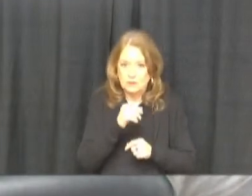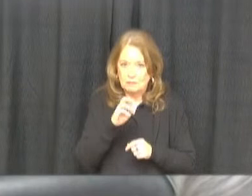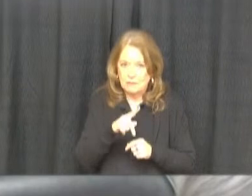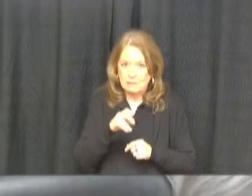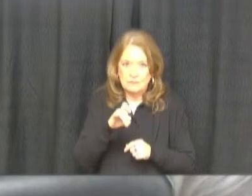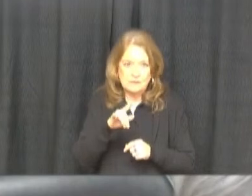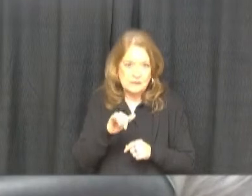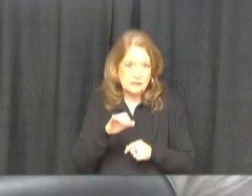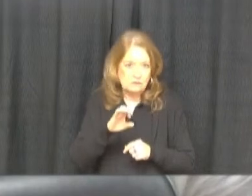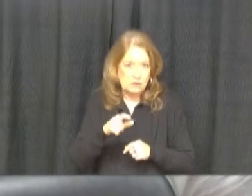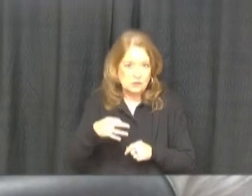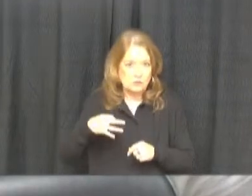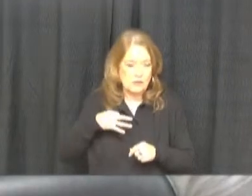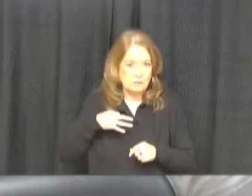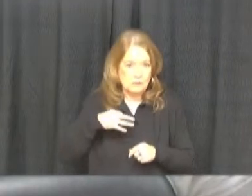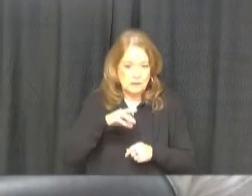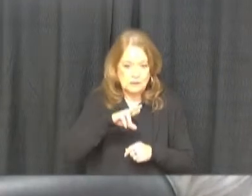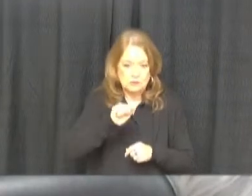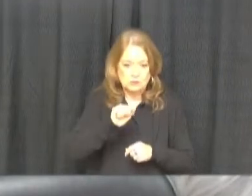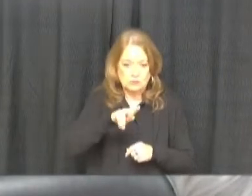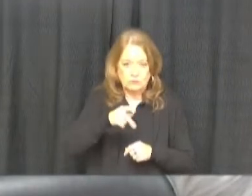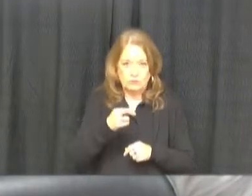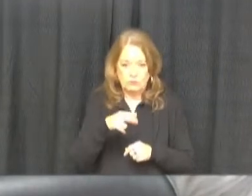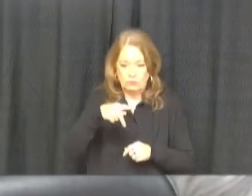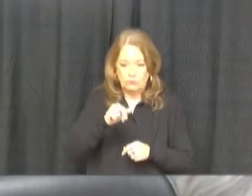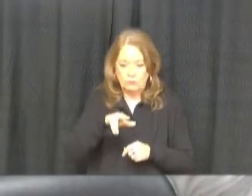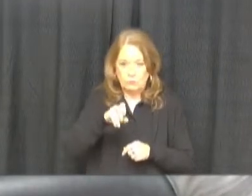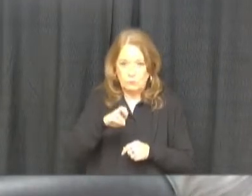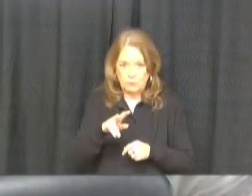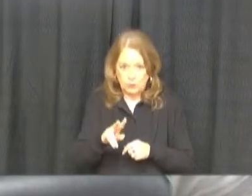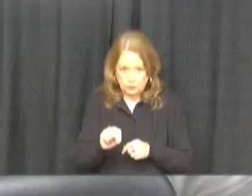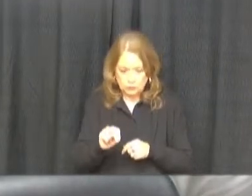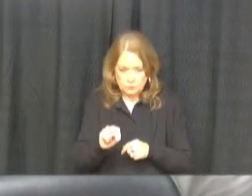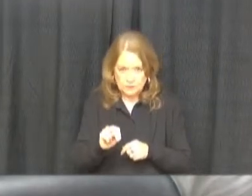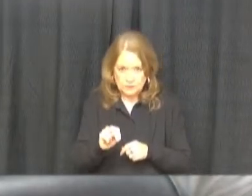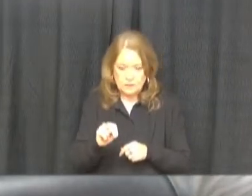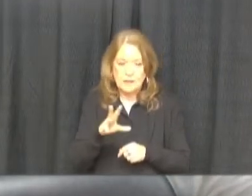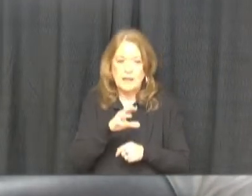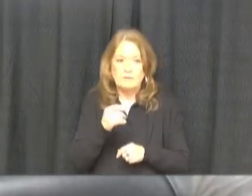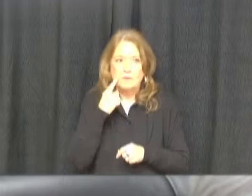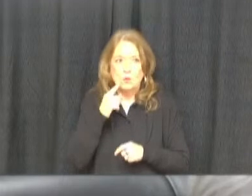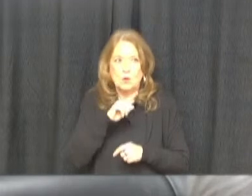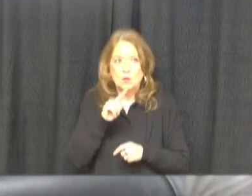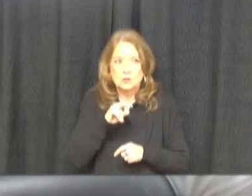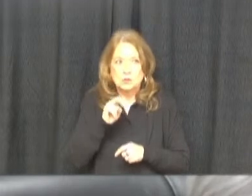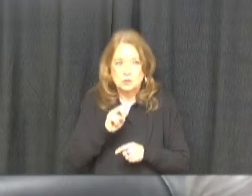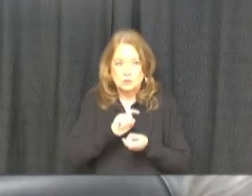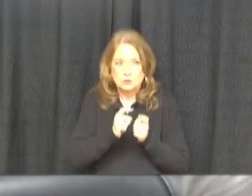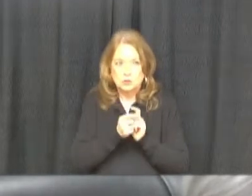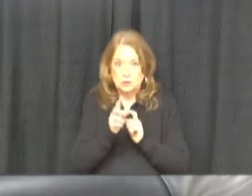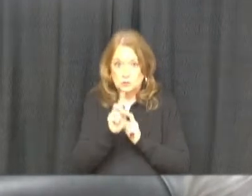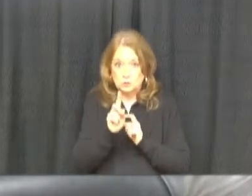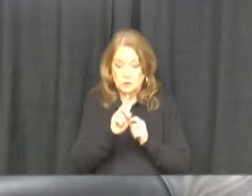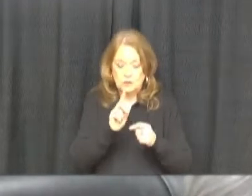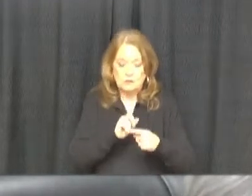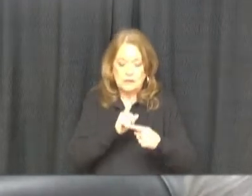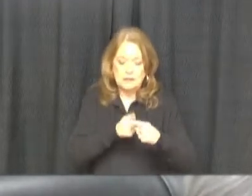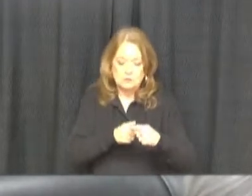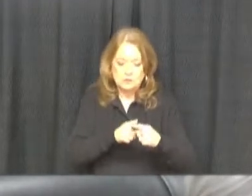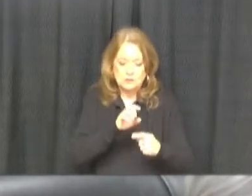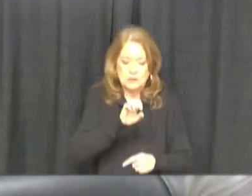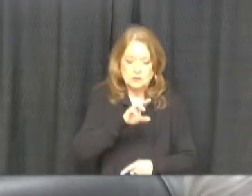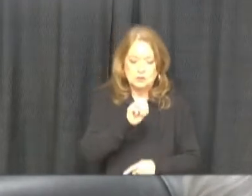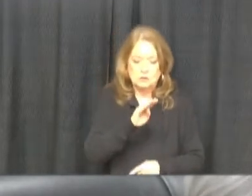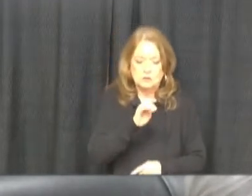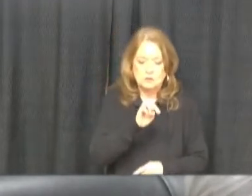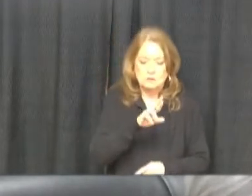of Clarksville, application of Arthur Parchman, Colt Milam agent, for zone change on property located at the intersection of